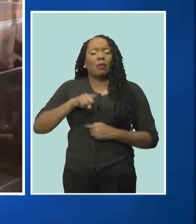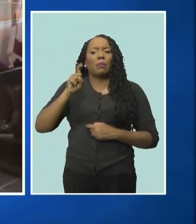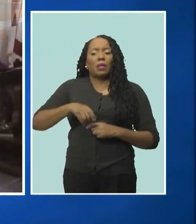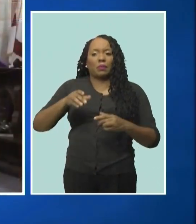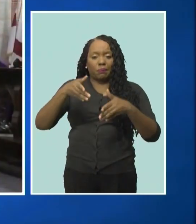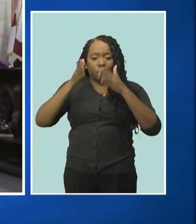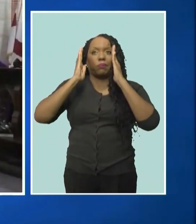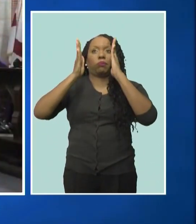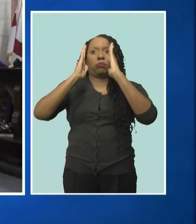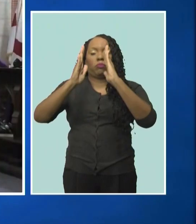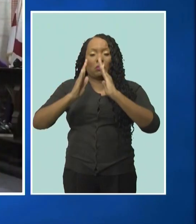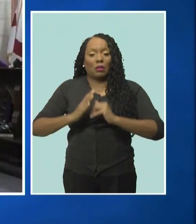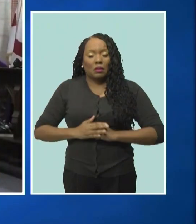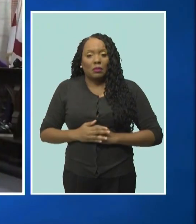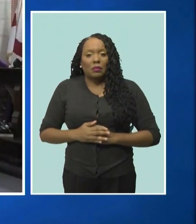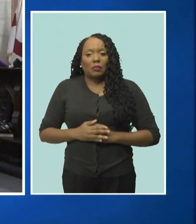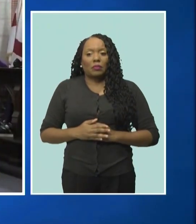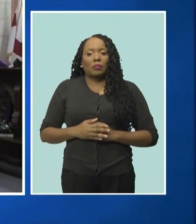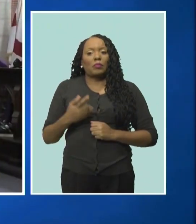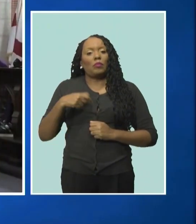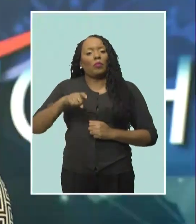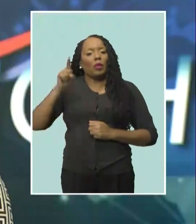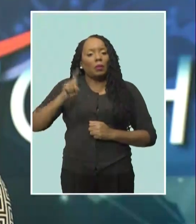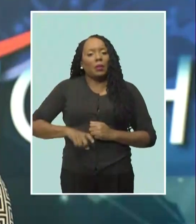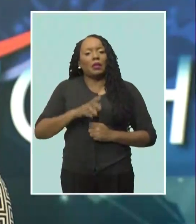And we are not speaking forcefully against them.